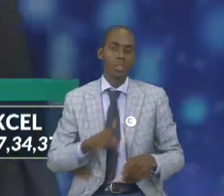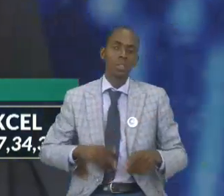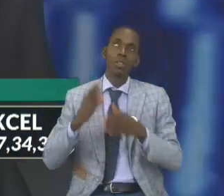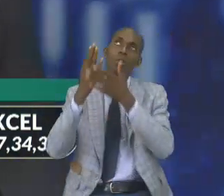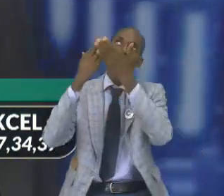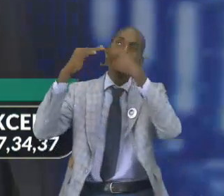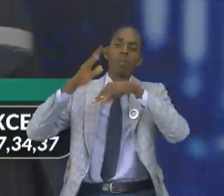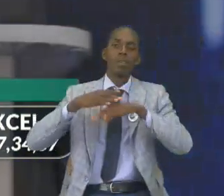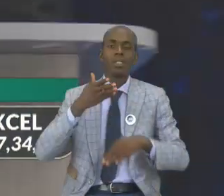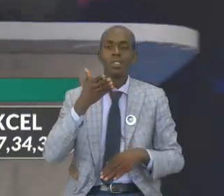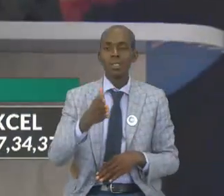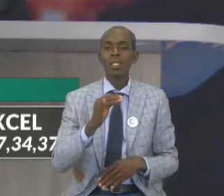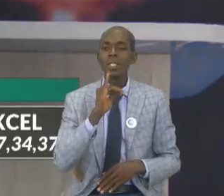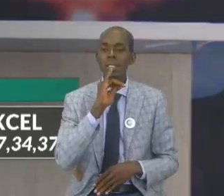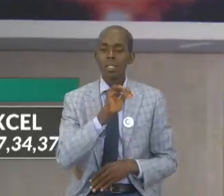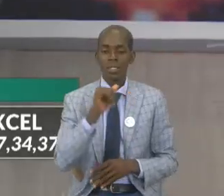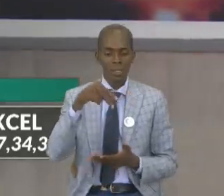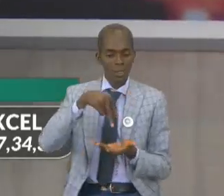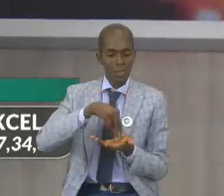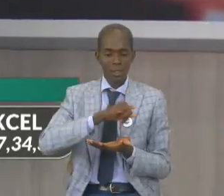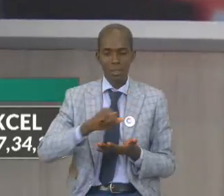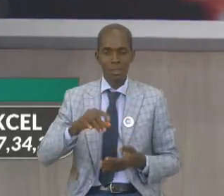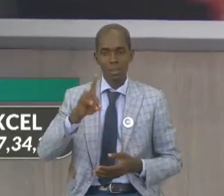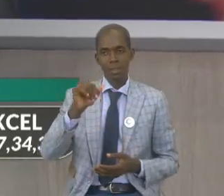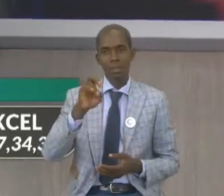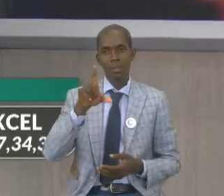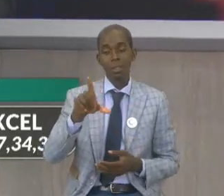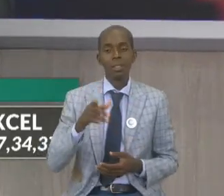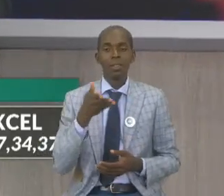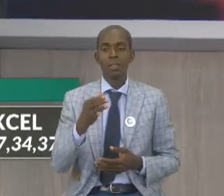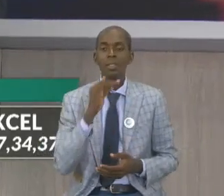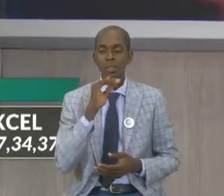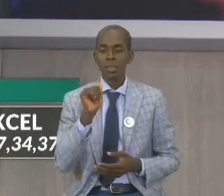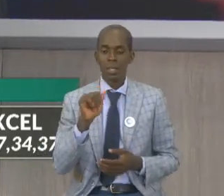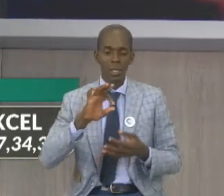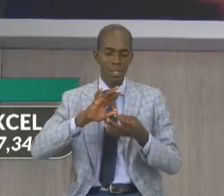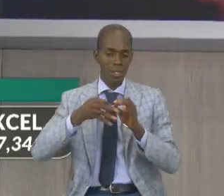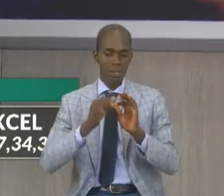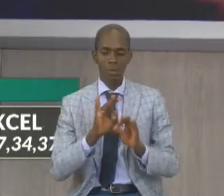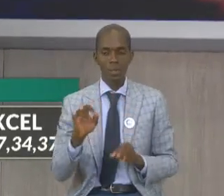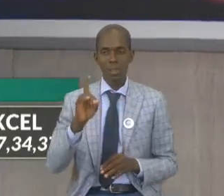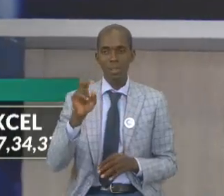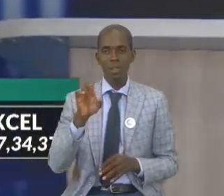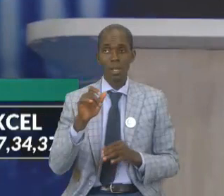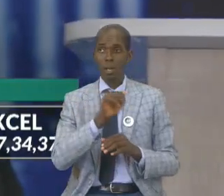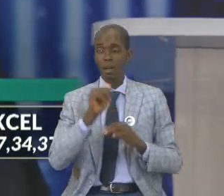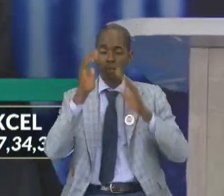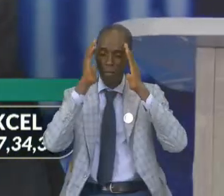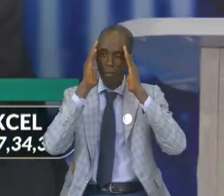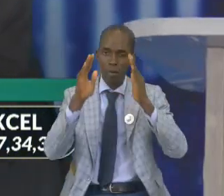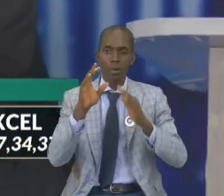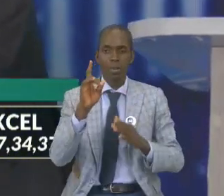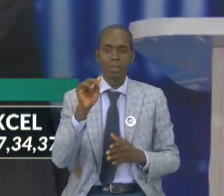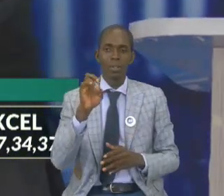standing Daniel. There was an interpreting Daniel. There was a focused Daniel. There was an